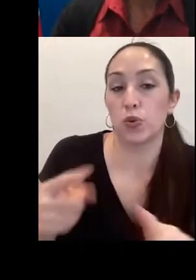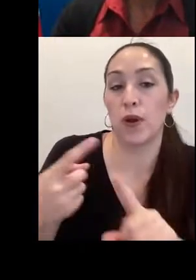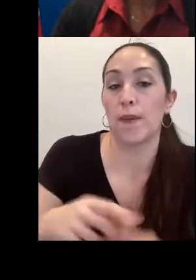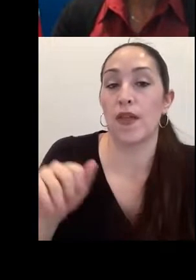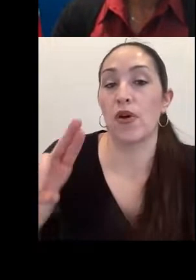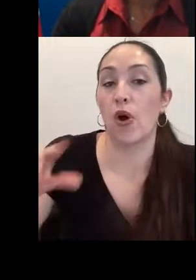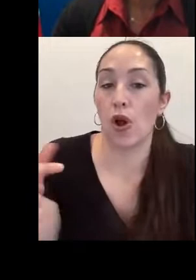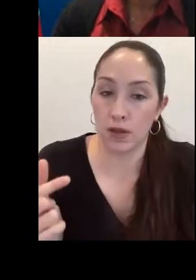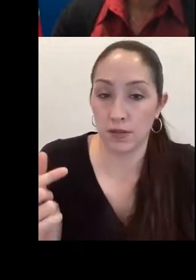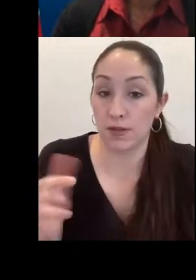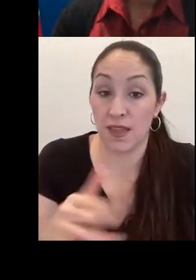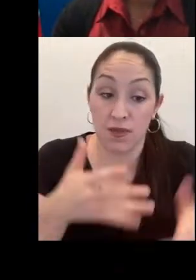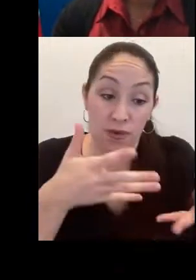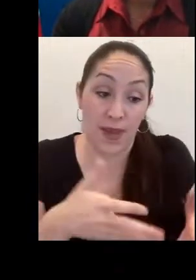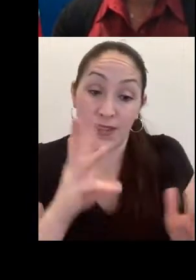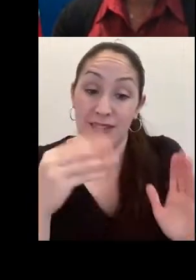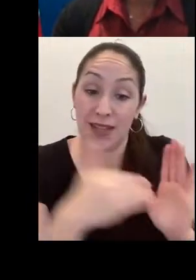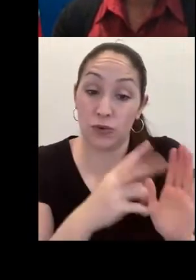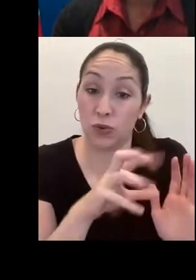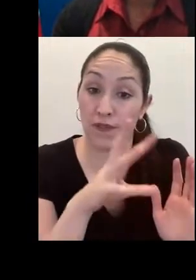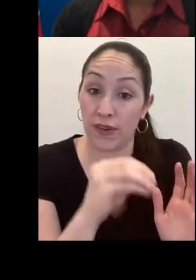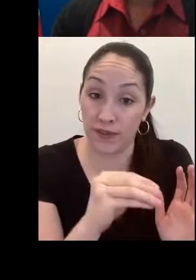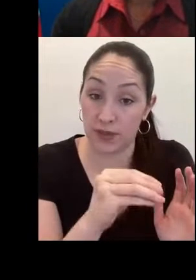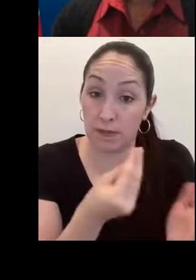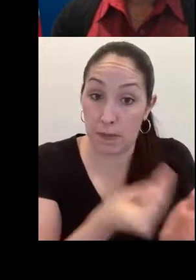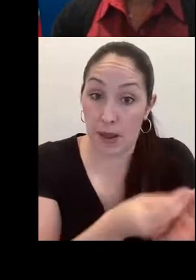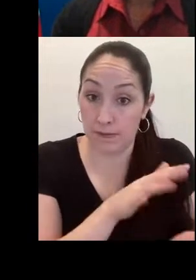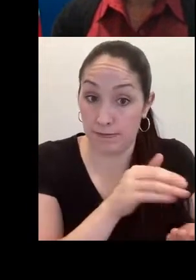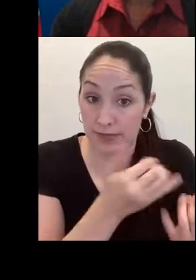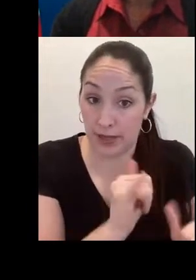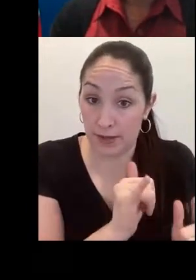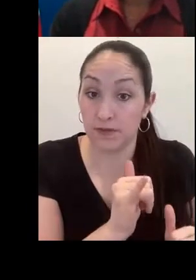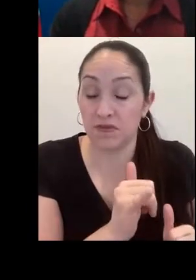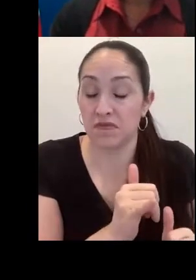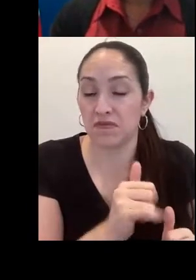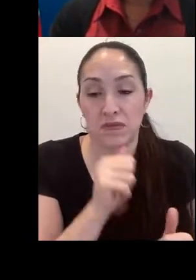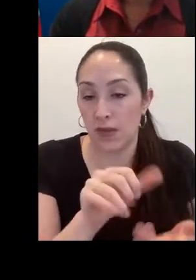remaining $6,250 of the retained distribution when it continues to meet the